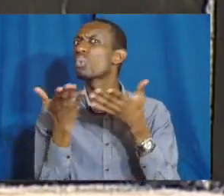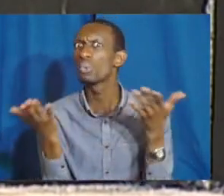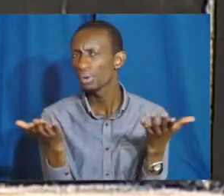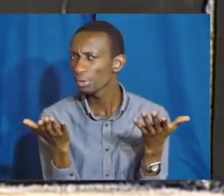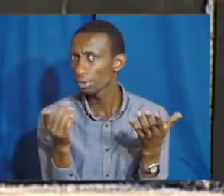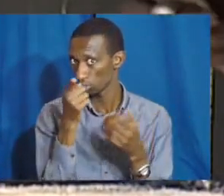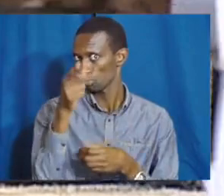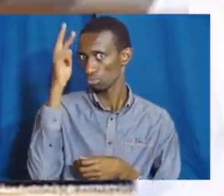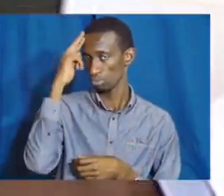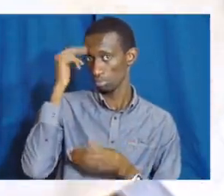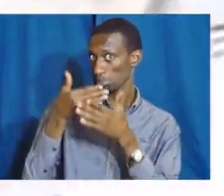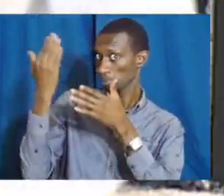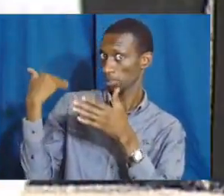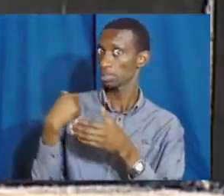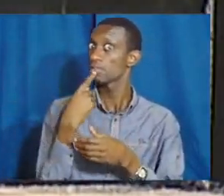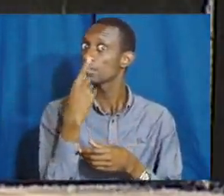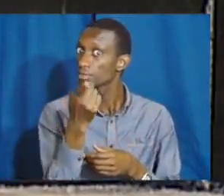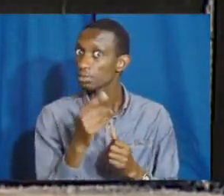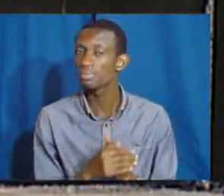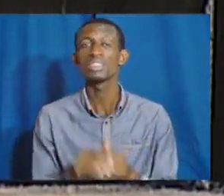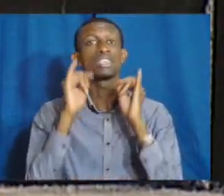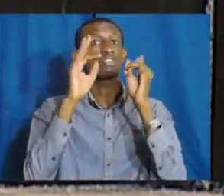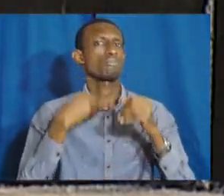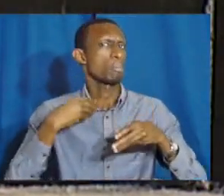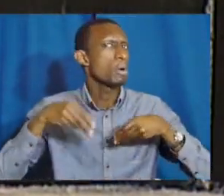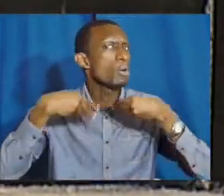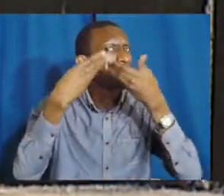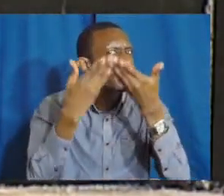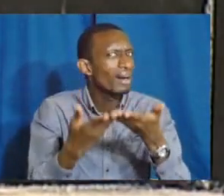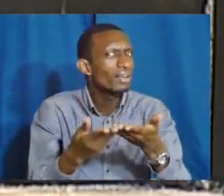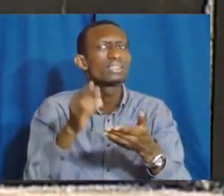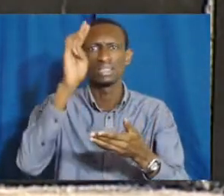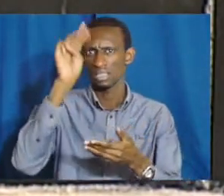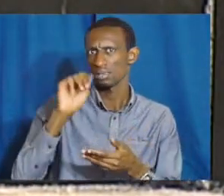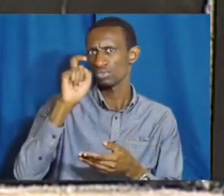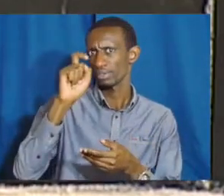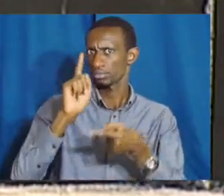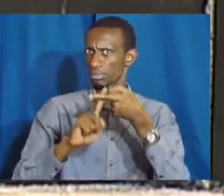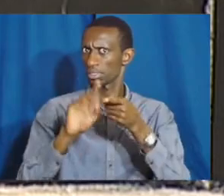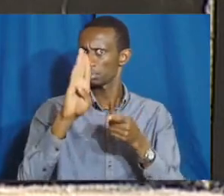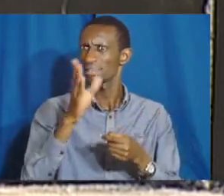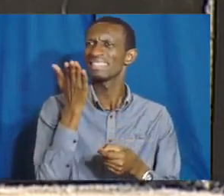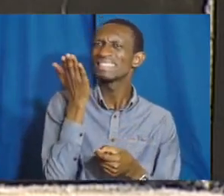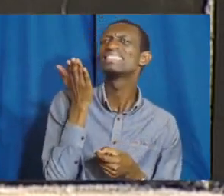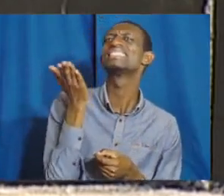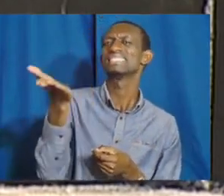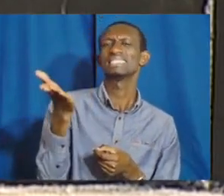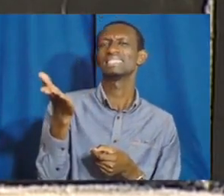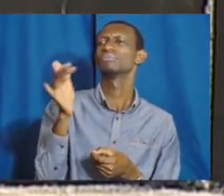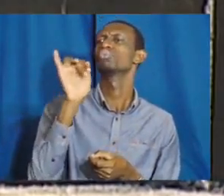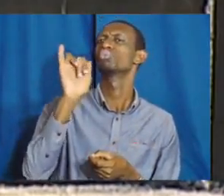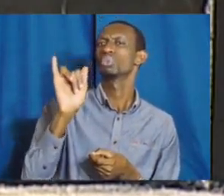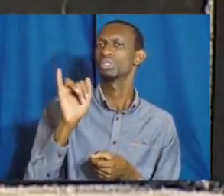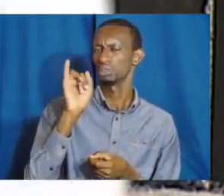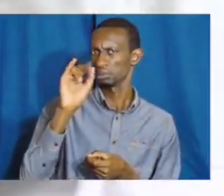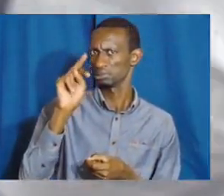you remember, I told you when you are given, for example, mx plus b, this is y-intercept.